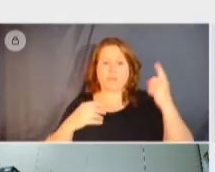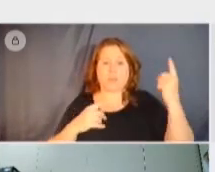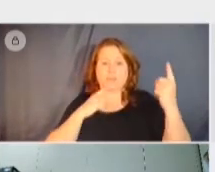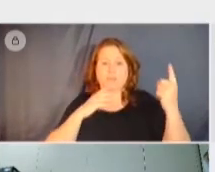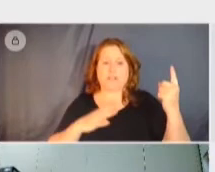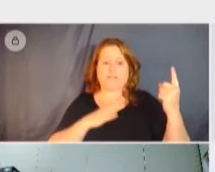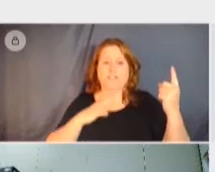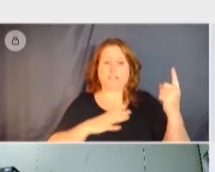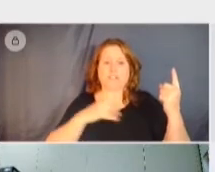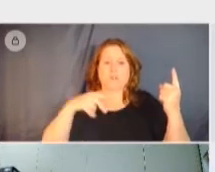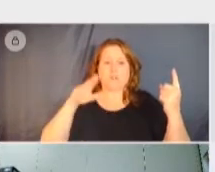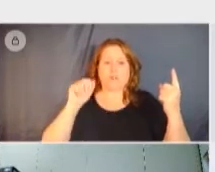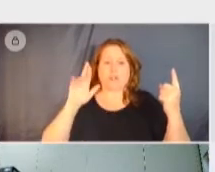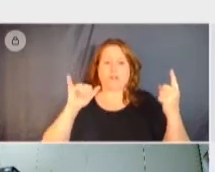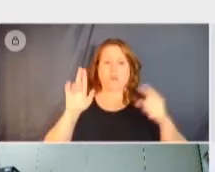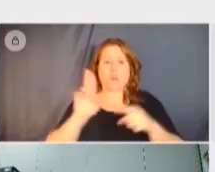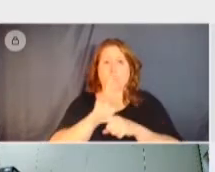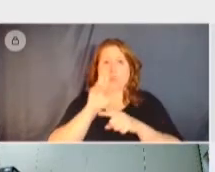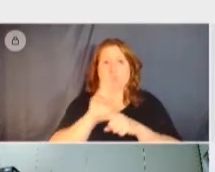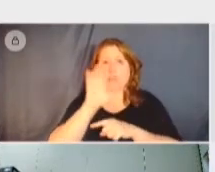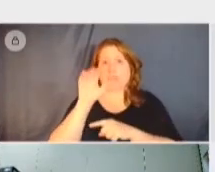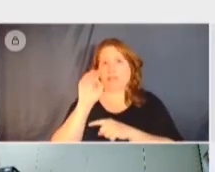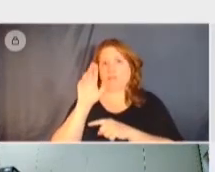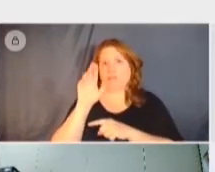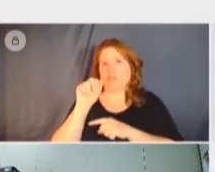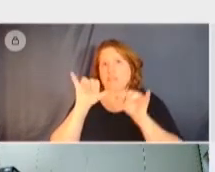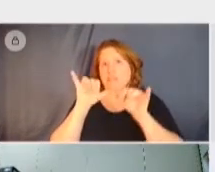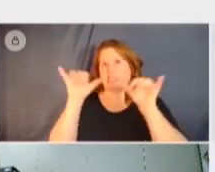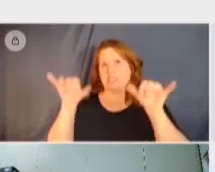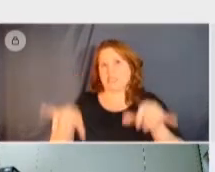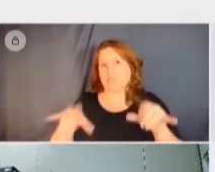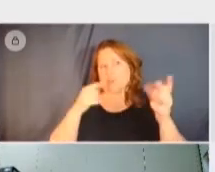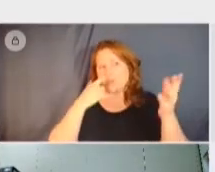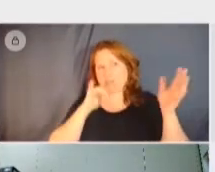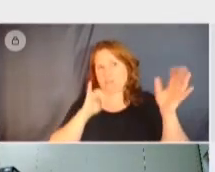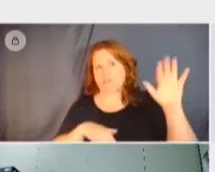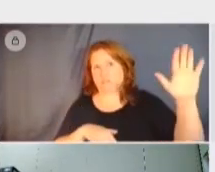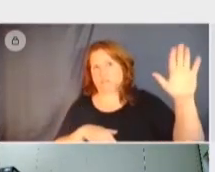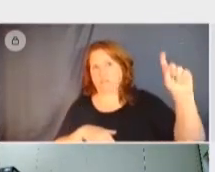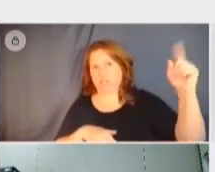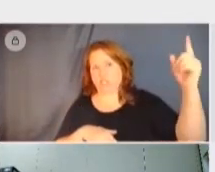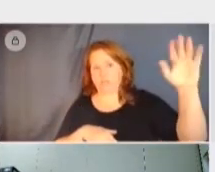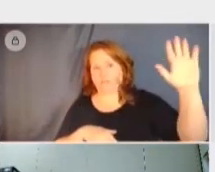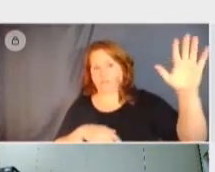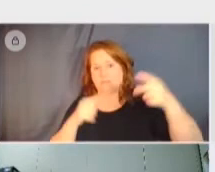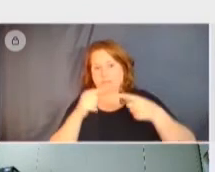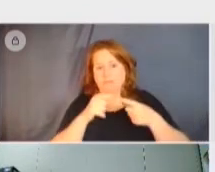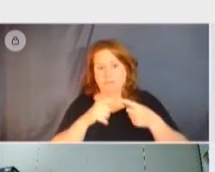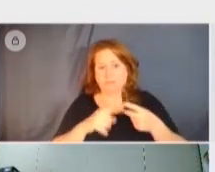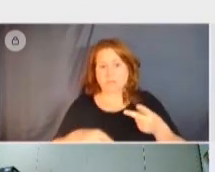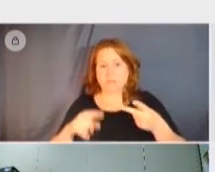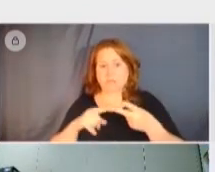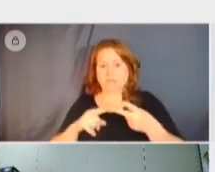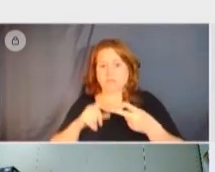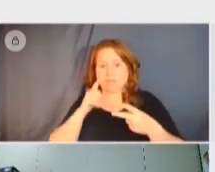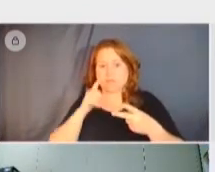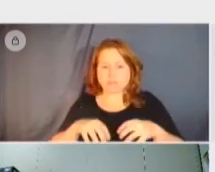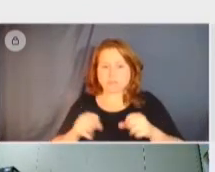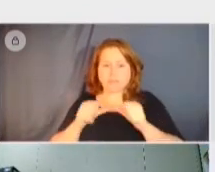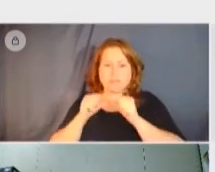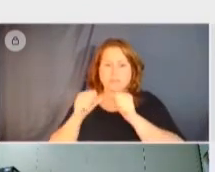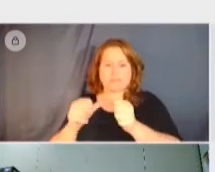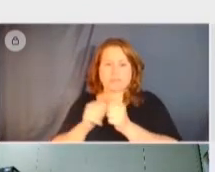system. We've been working with IT on any issues which have arisen and any needed changes for functionality in the future. A